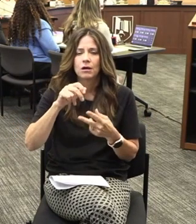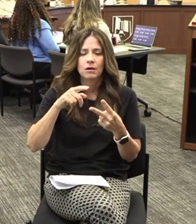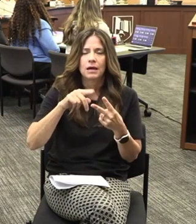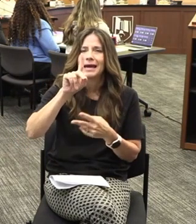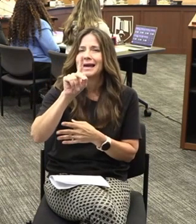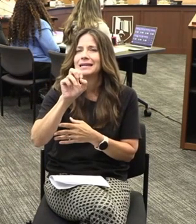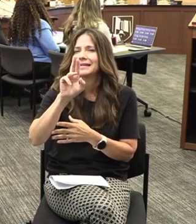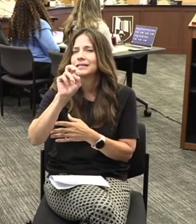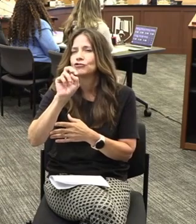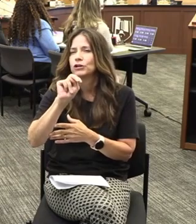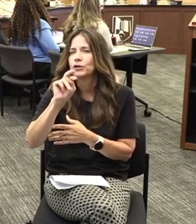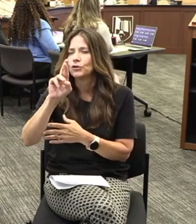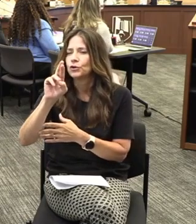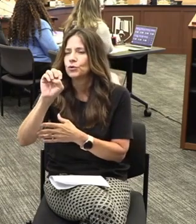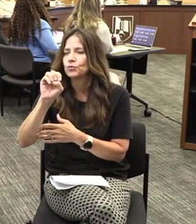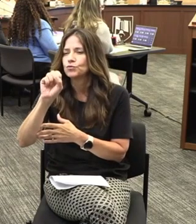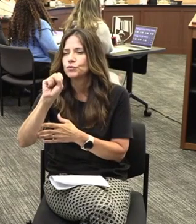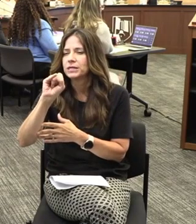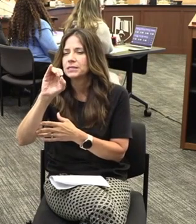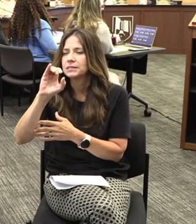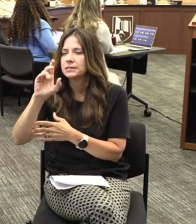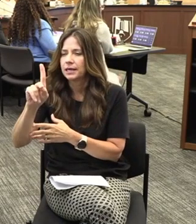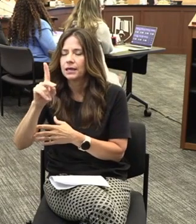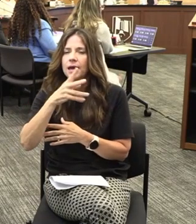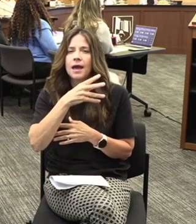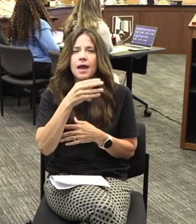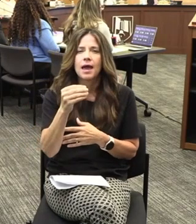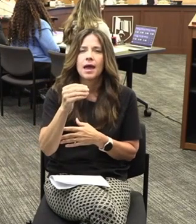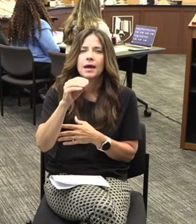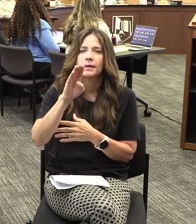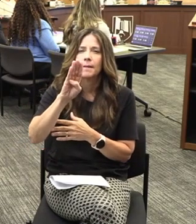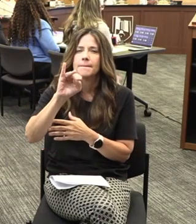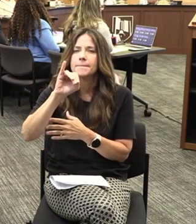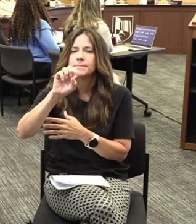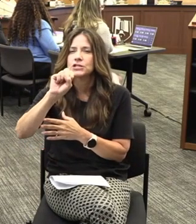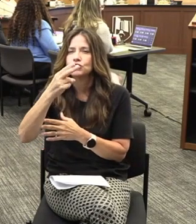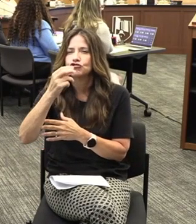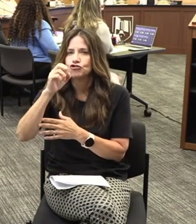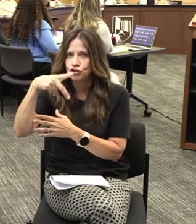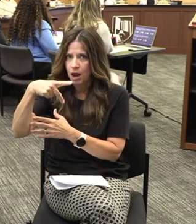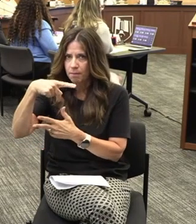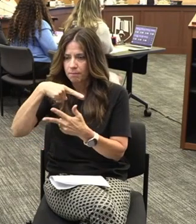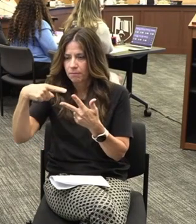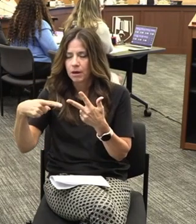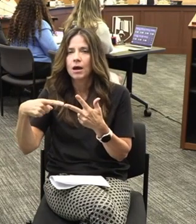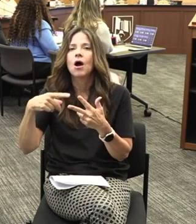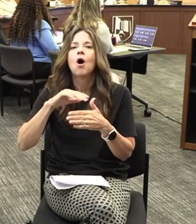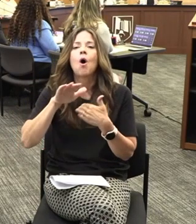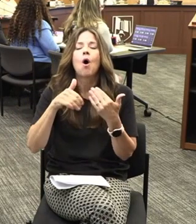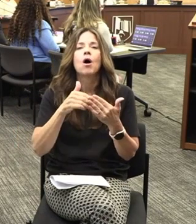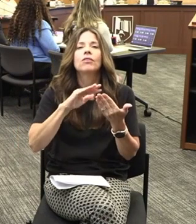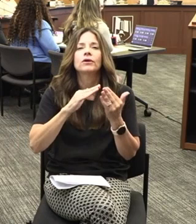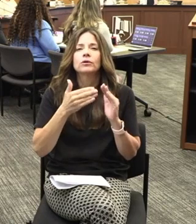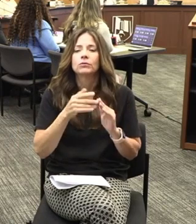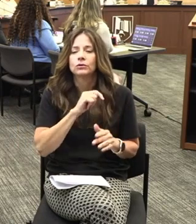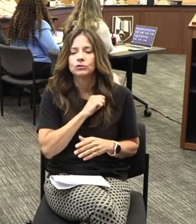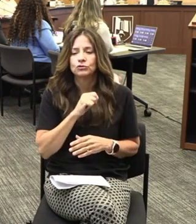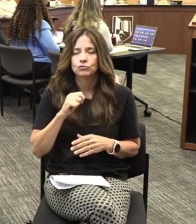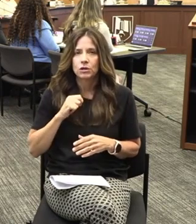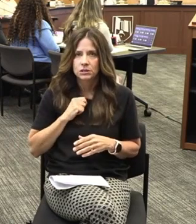was up for the Board Assistant Award, and Brenton Bishop. Among all of the community college student